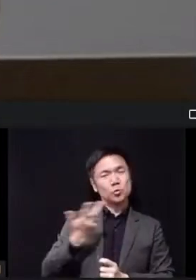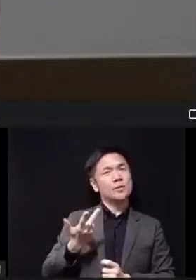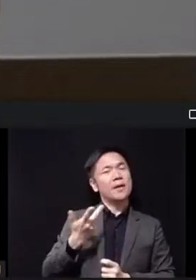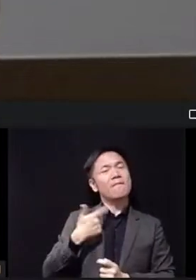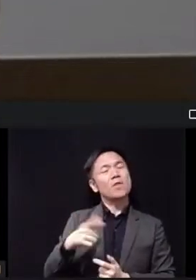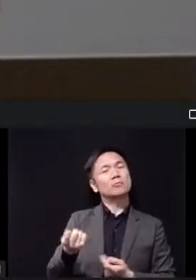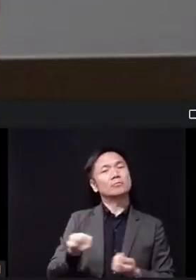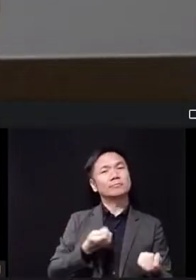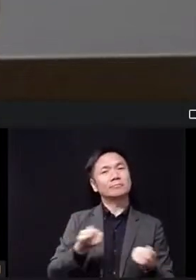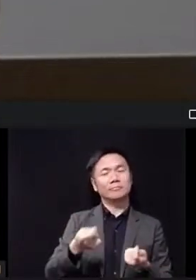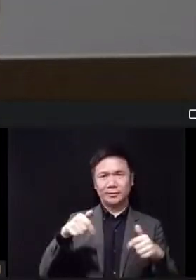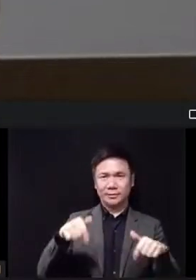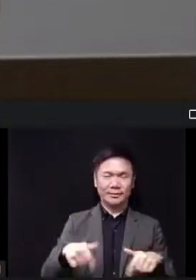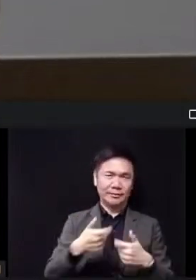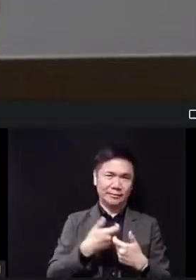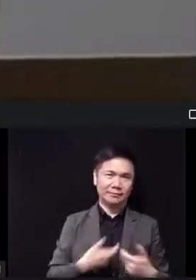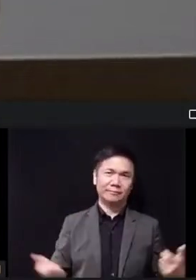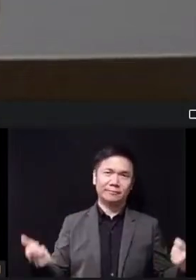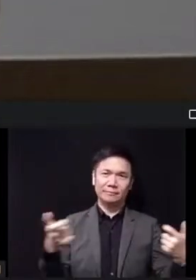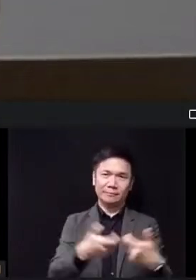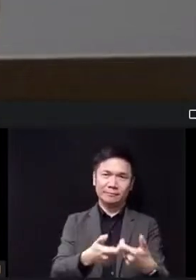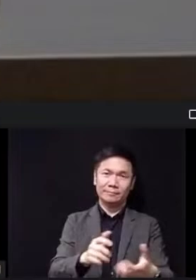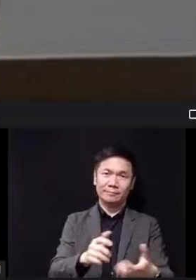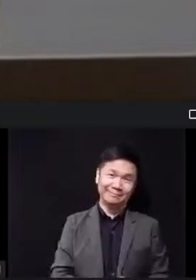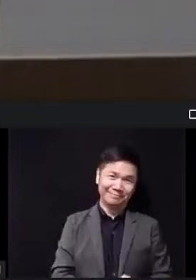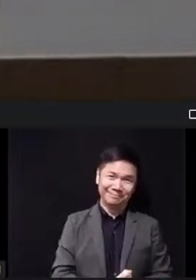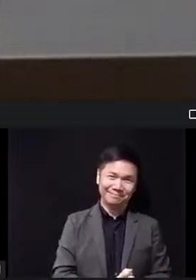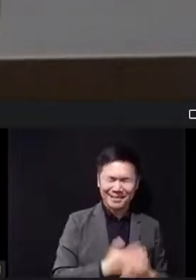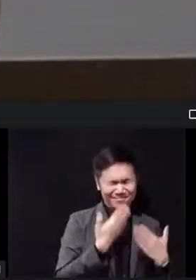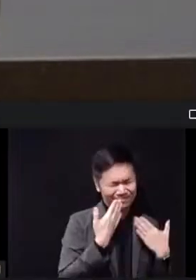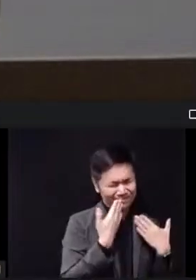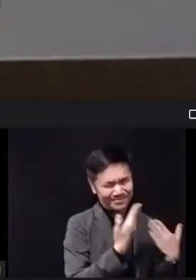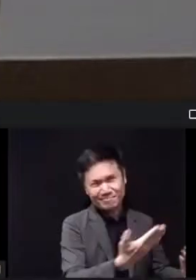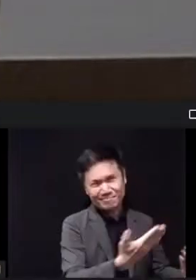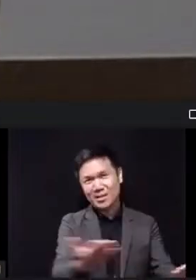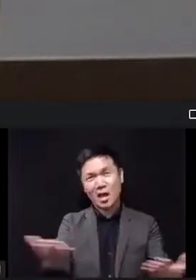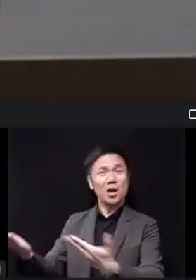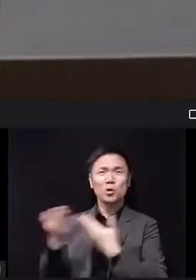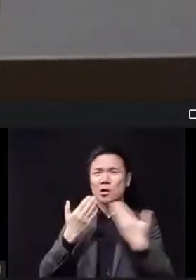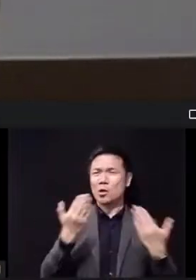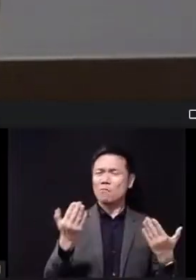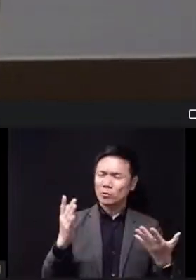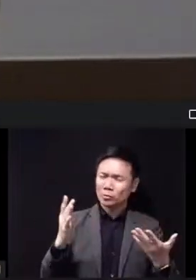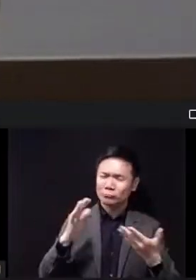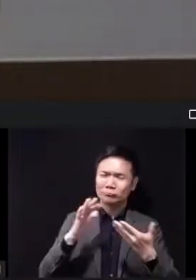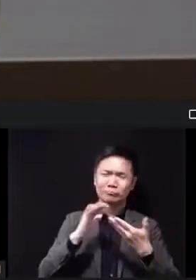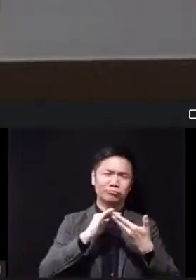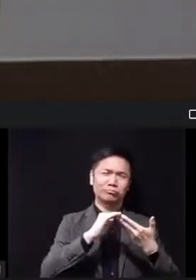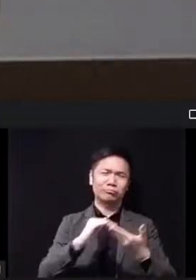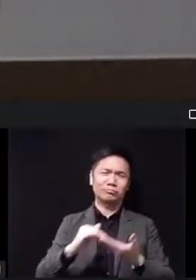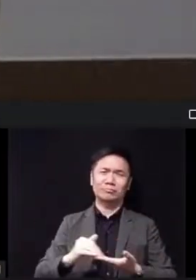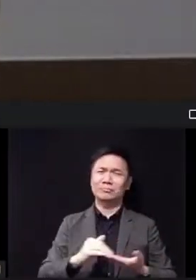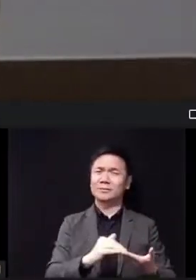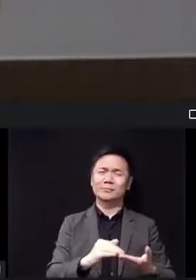this conference. We also thank everyone for your collegiality and